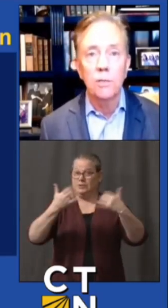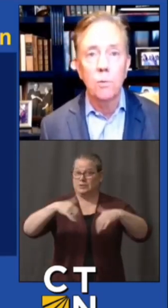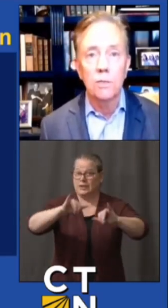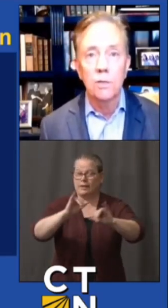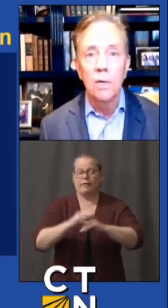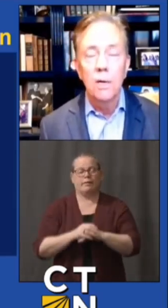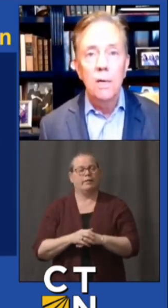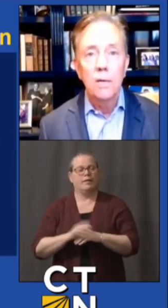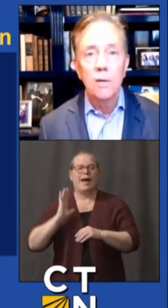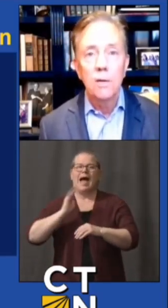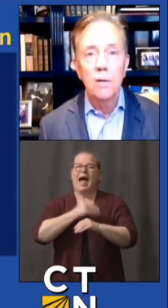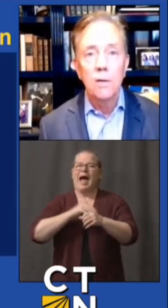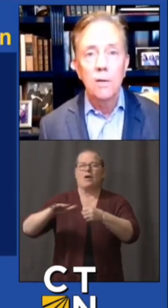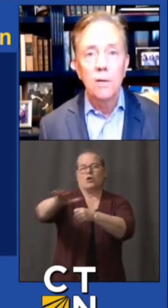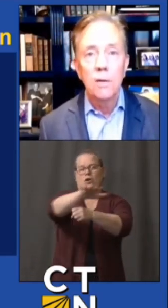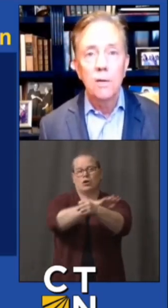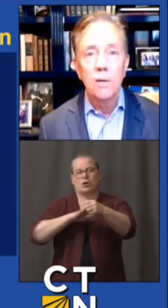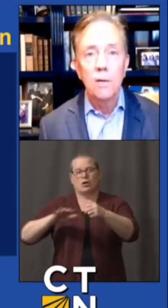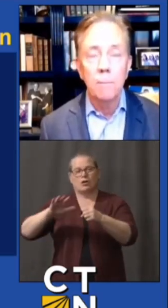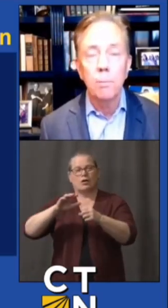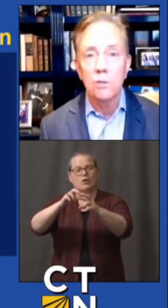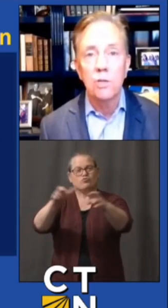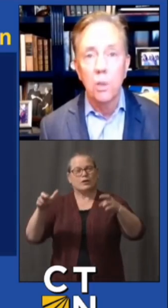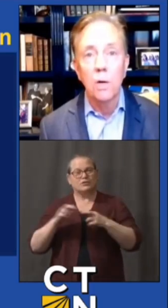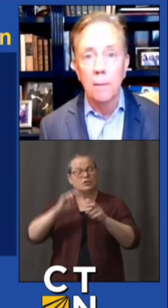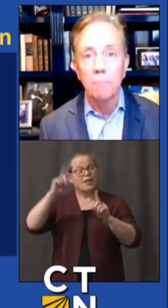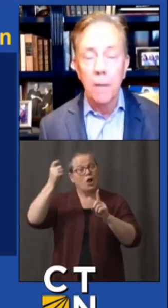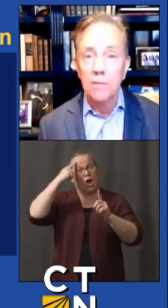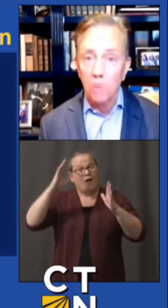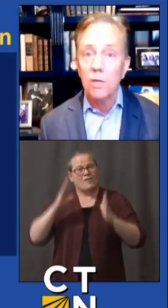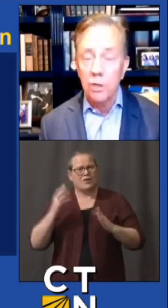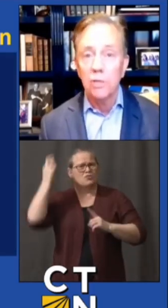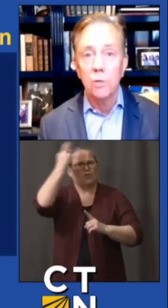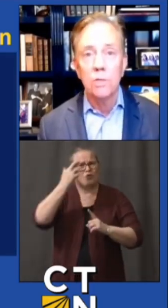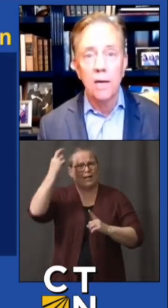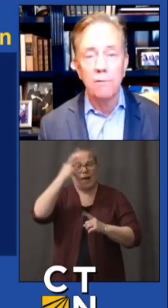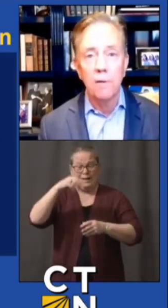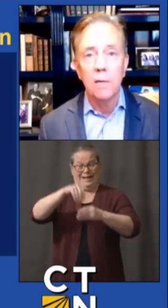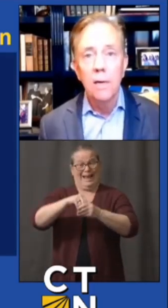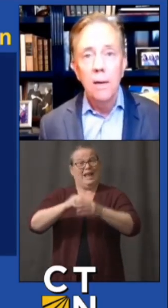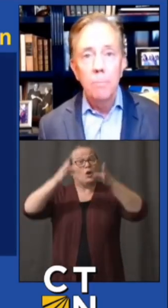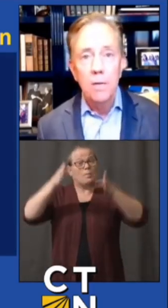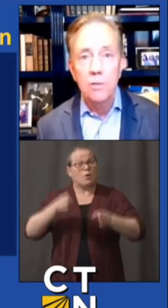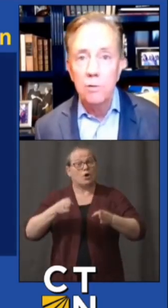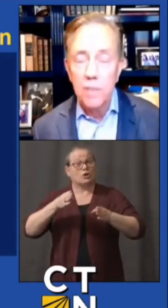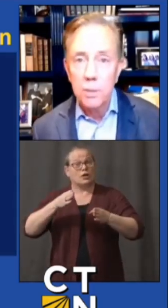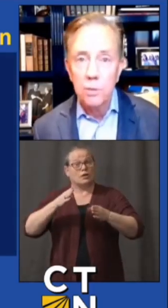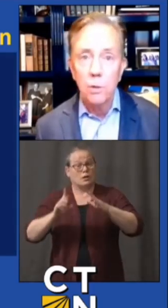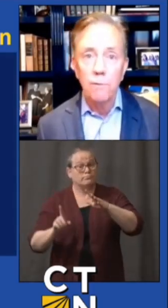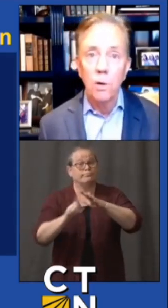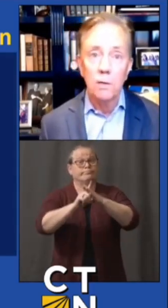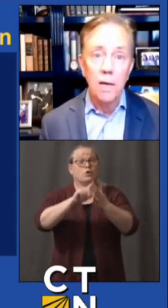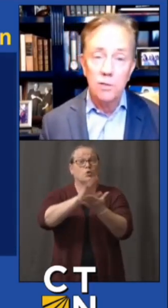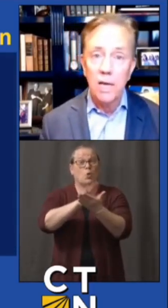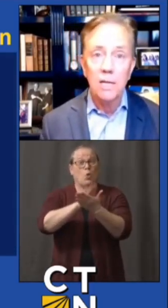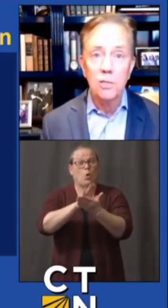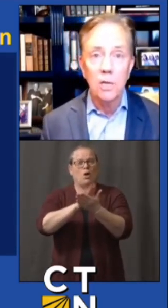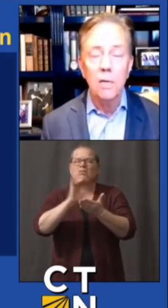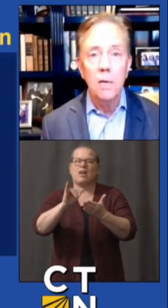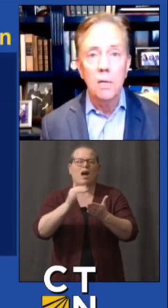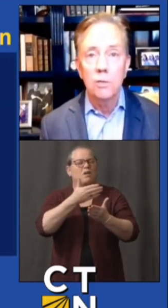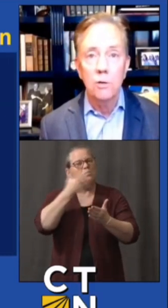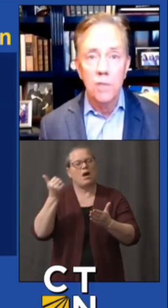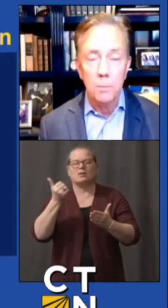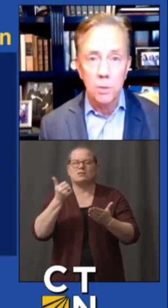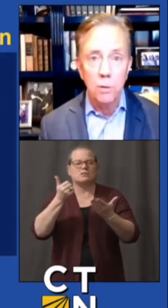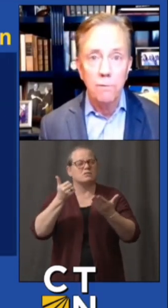declaration was there's no substitute for in-person learning as long as you can do it safely. There's no substitute for it educationally.